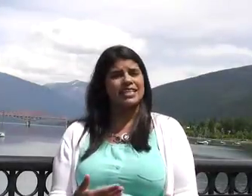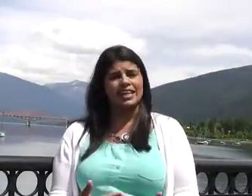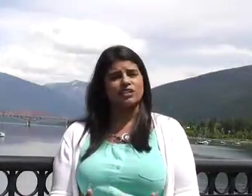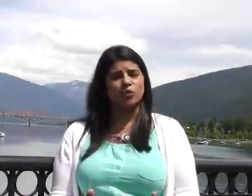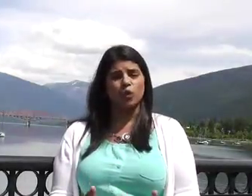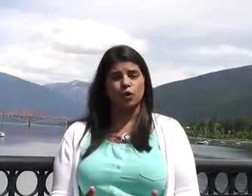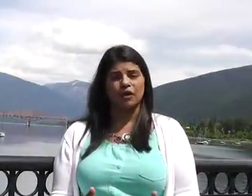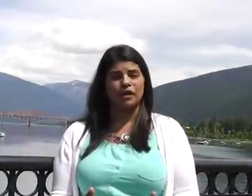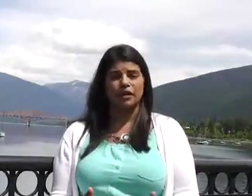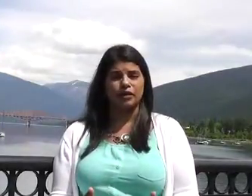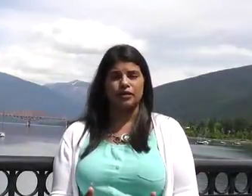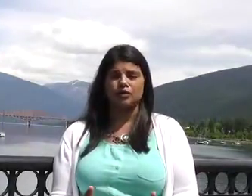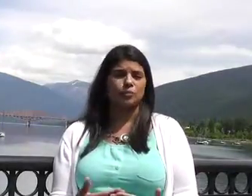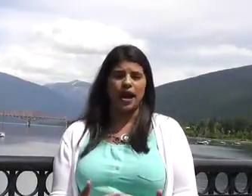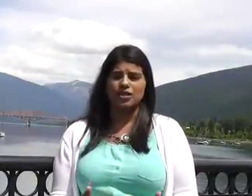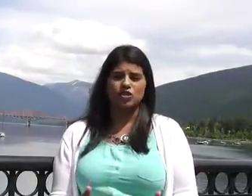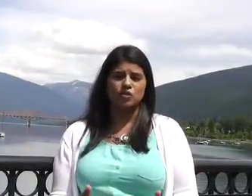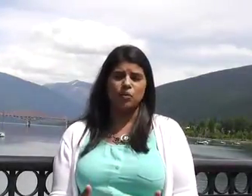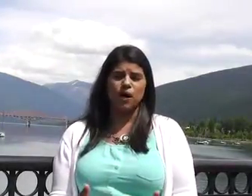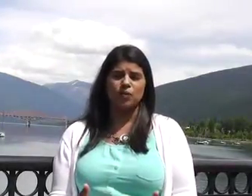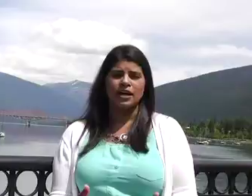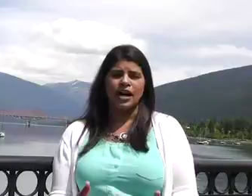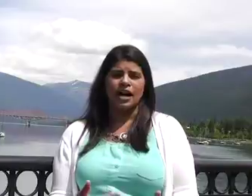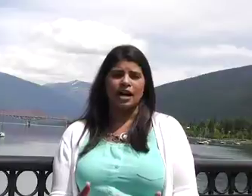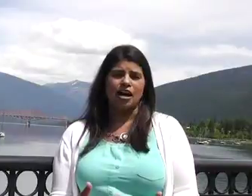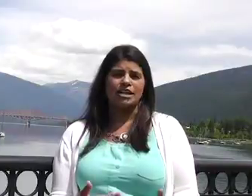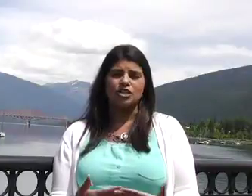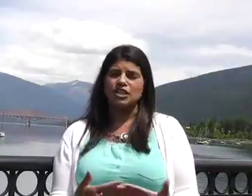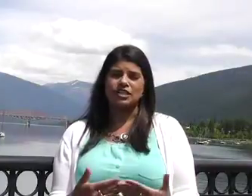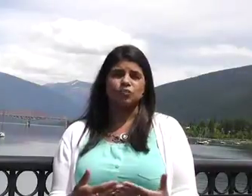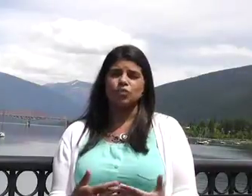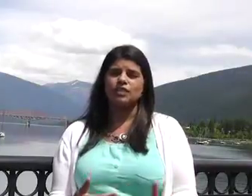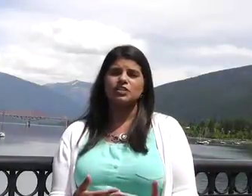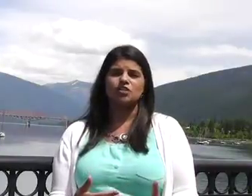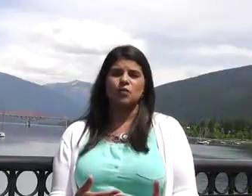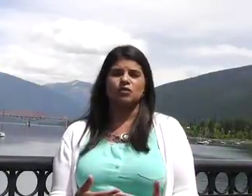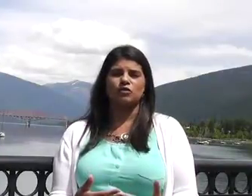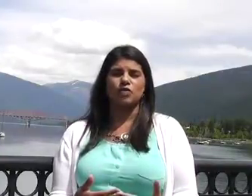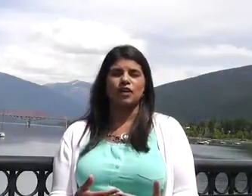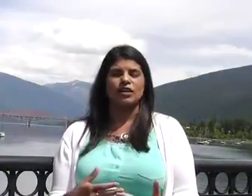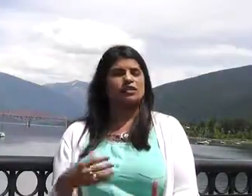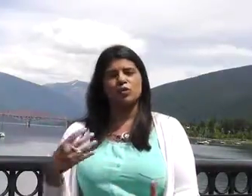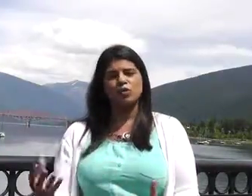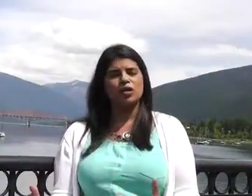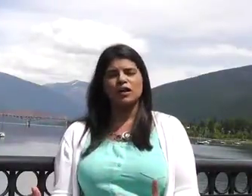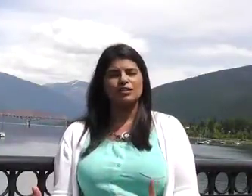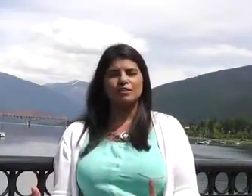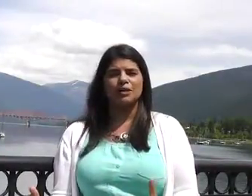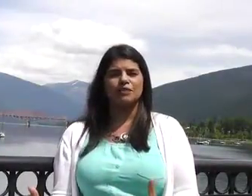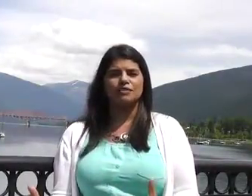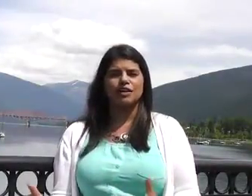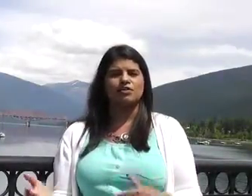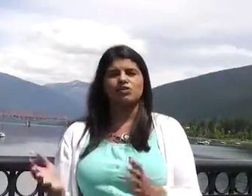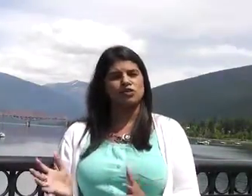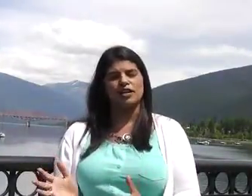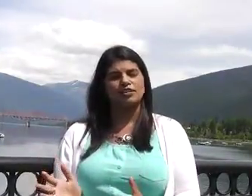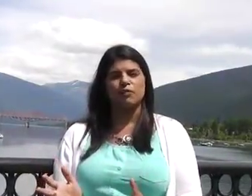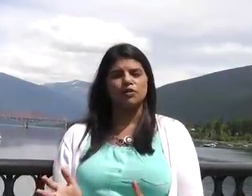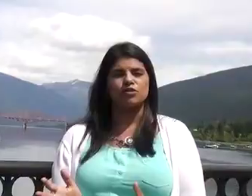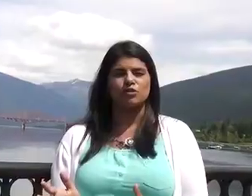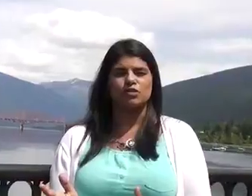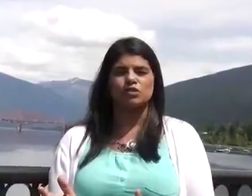to get into a work in an area that they're passionate about, and it's really just a wonderful thing. So whether clients come in and just